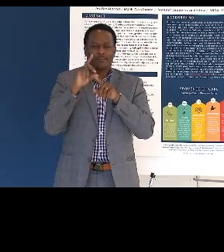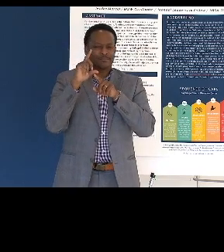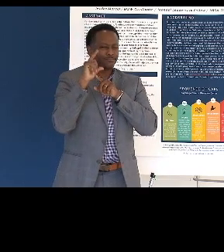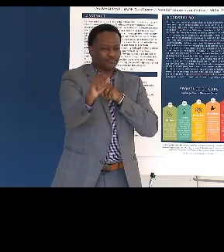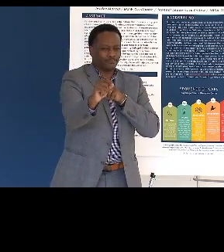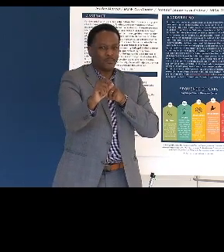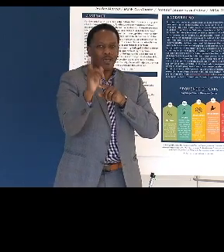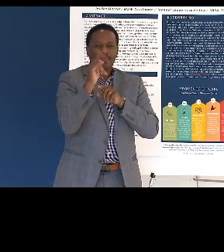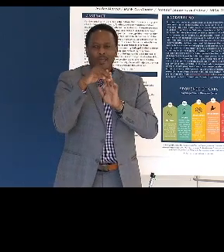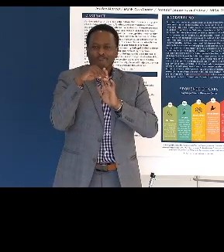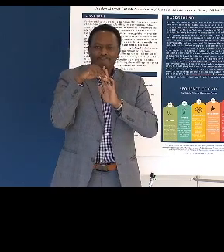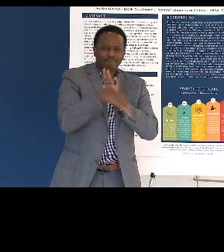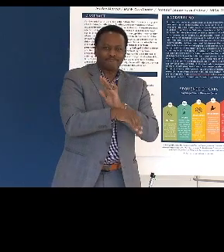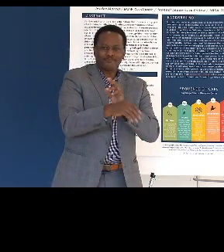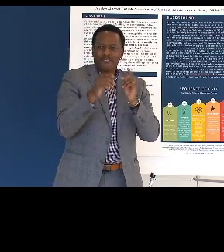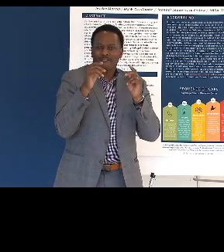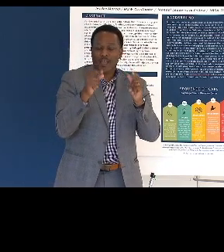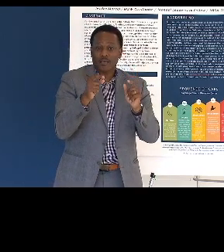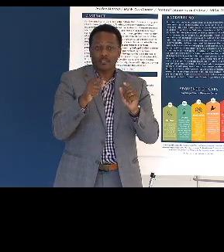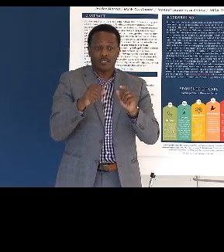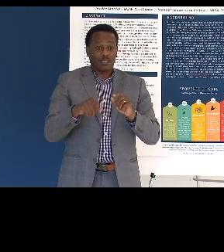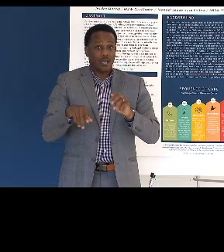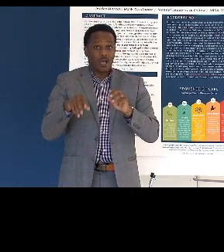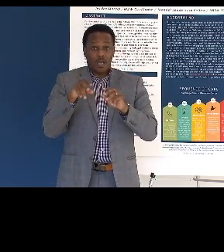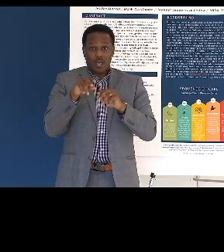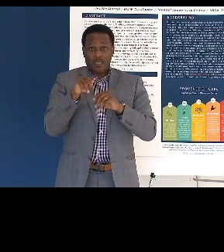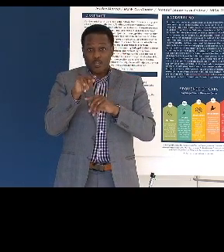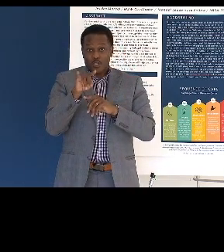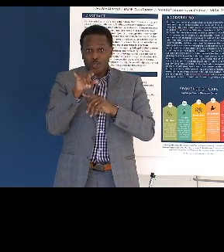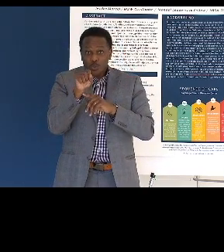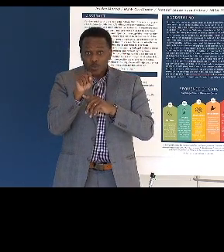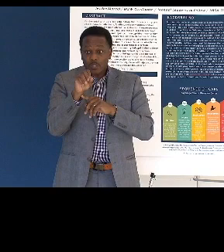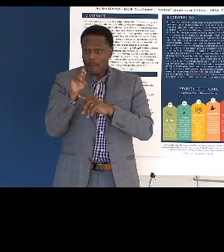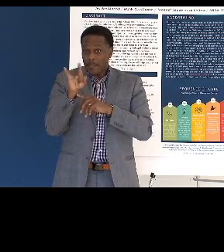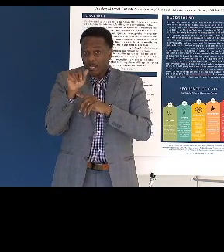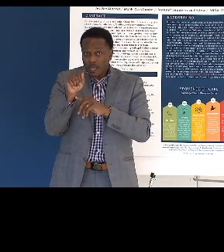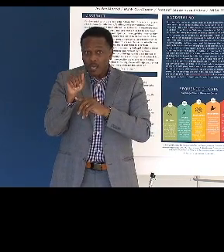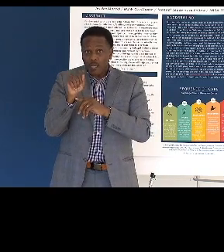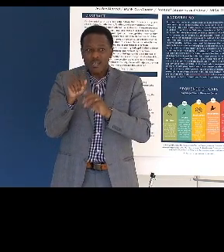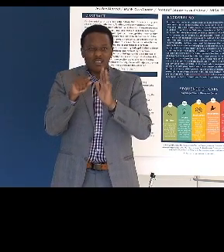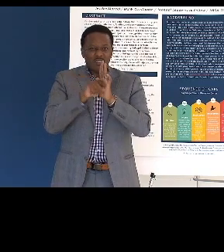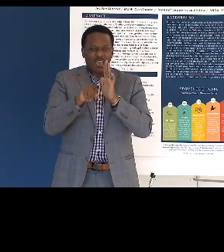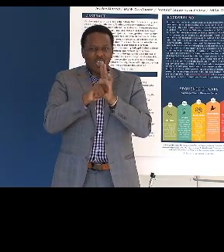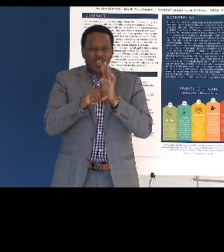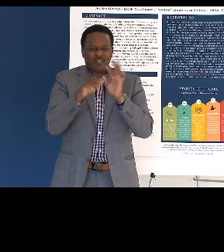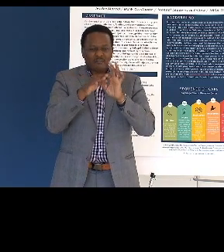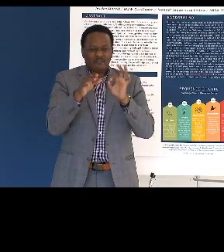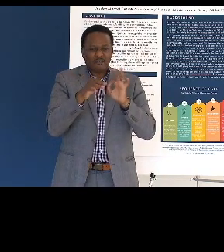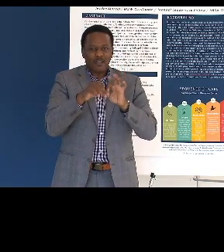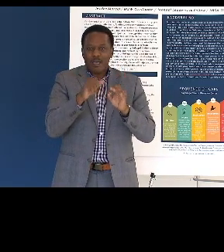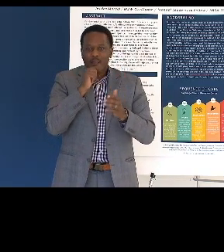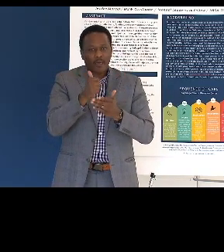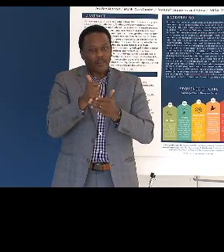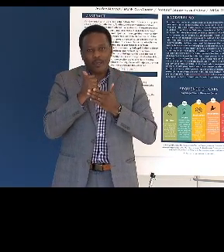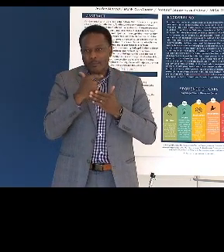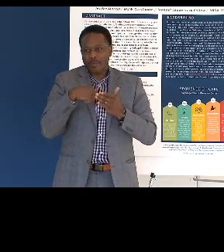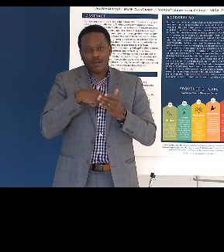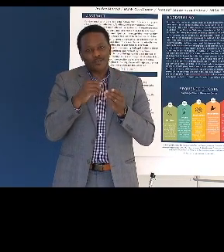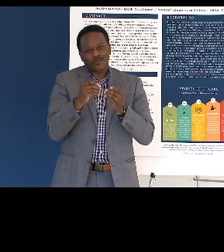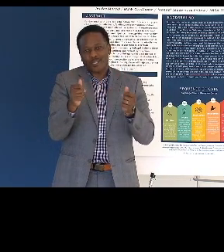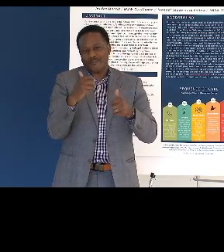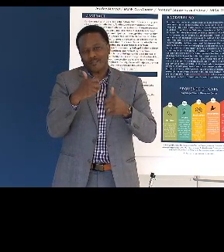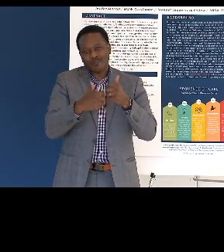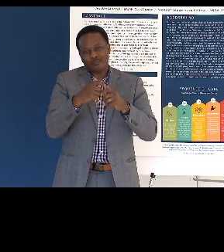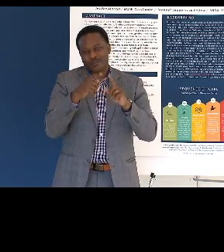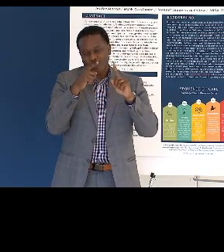negative input from the media is not helping us to even alleviate a lot of these